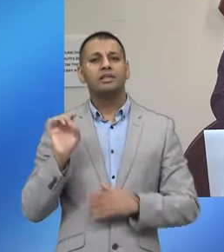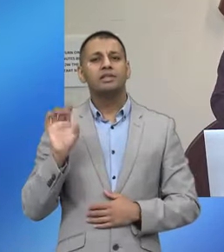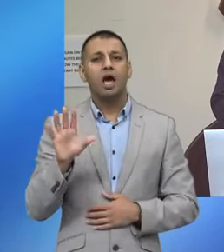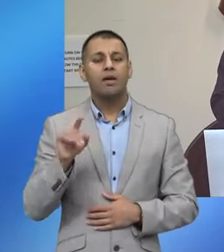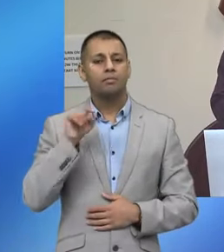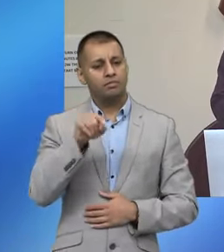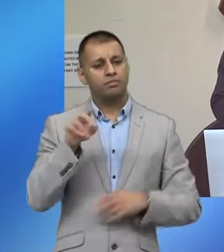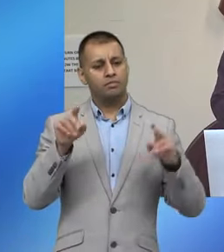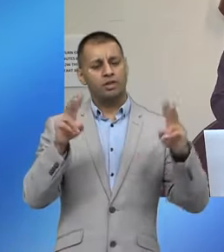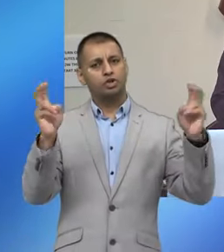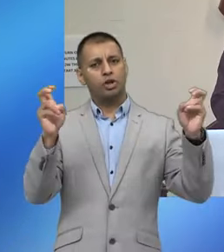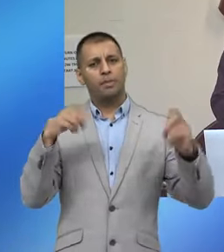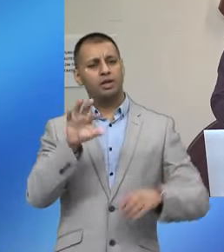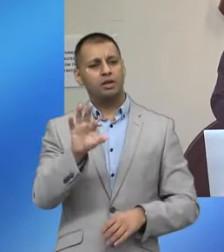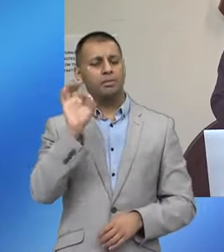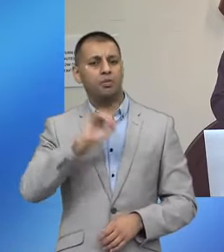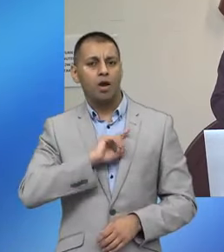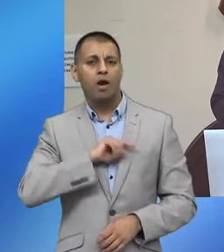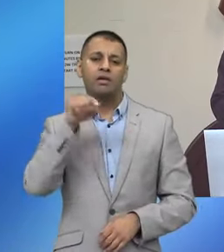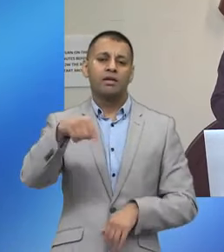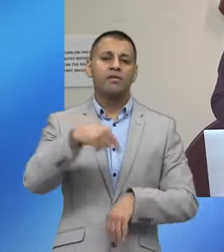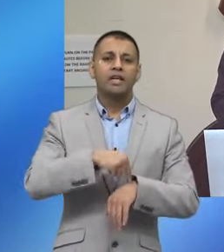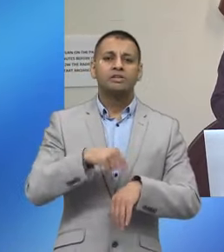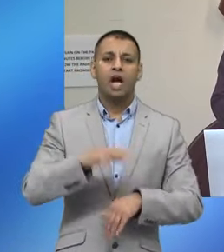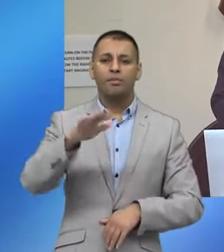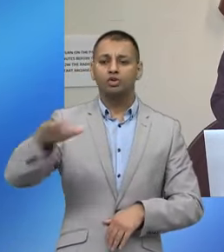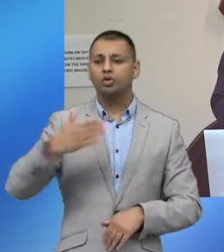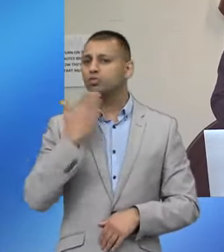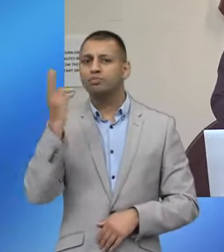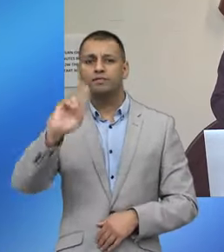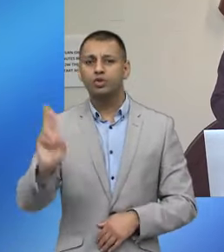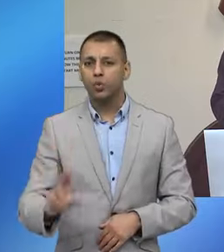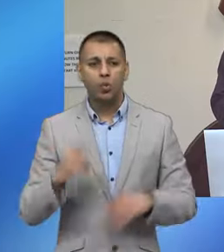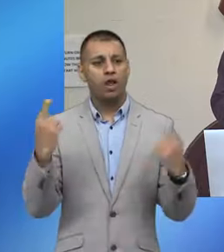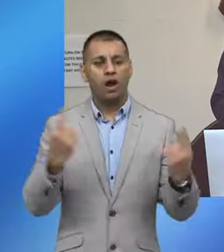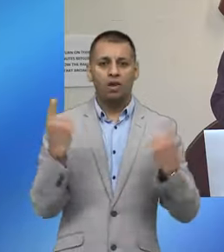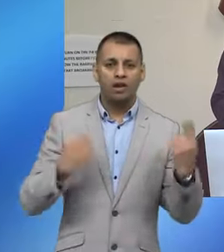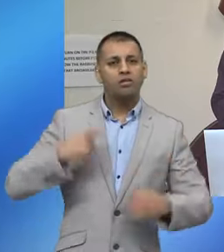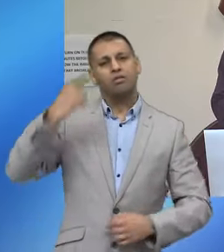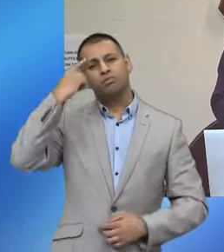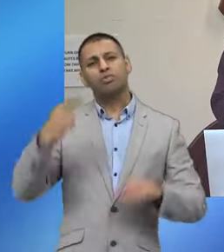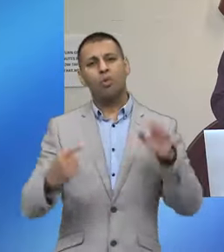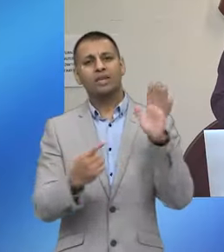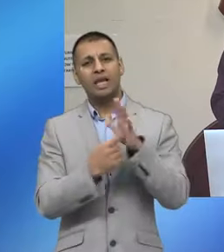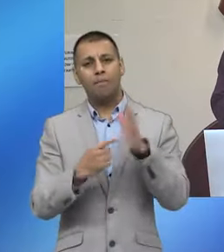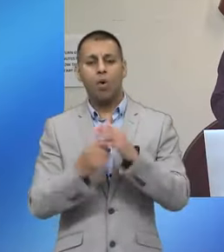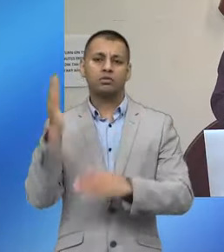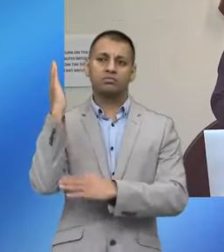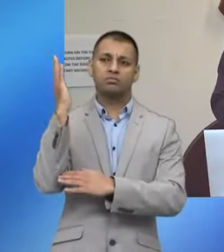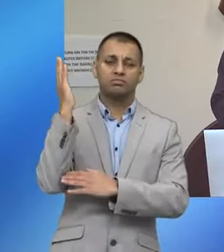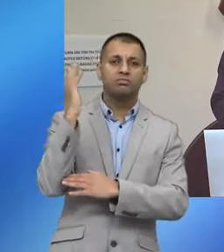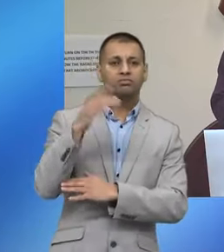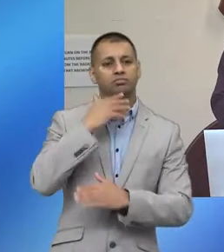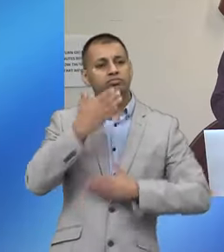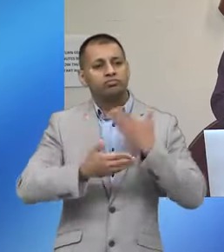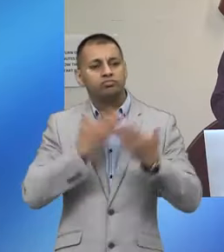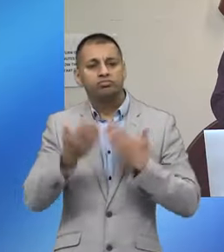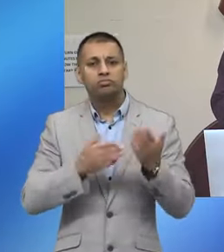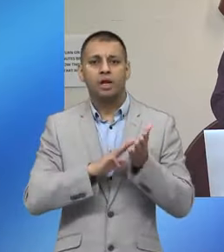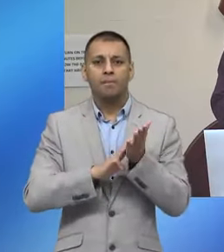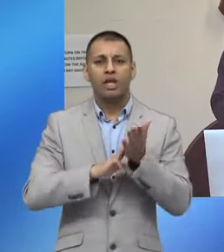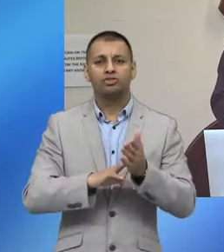Allah Azza wa Jal. We chose that topic because our children were off of school at that time. We felt that that was a khutbah and a message